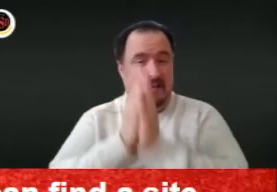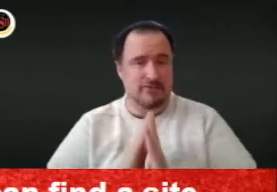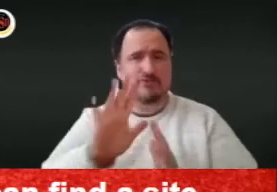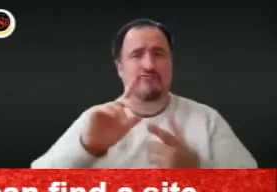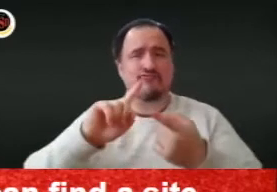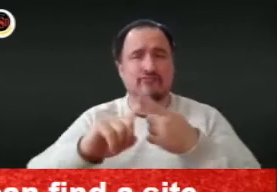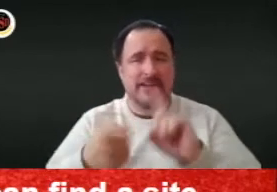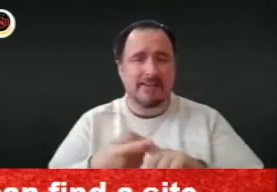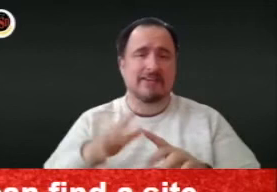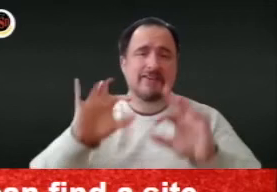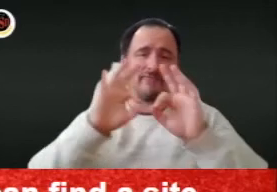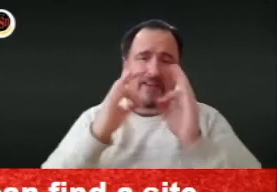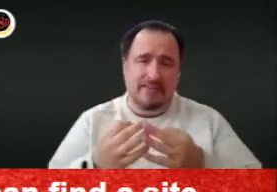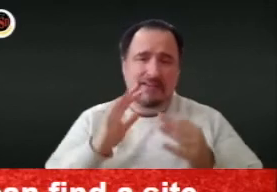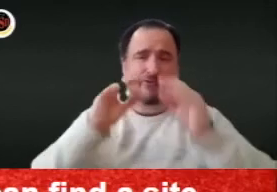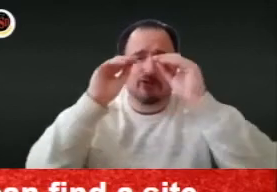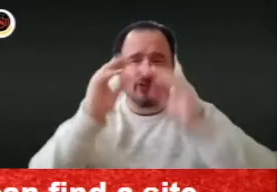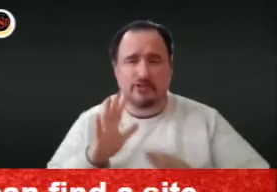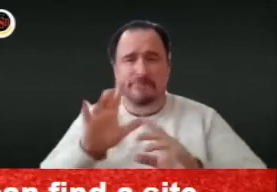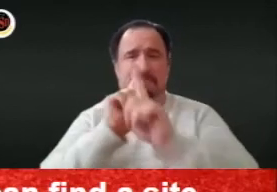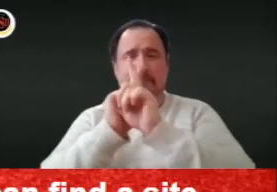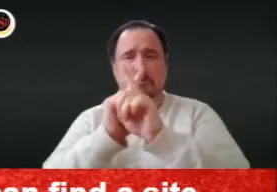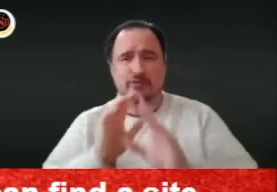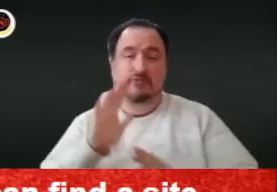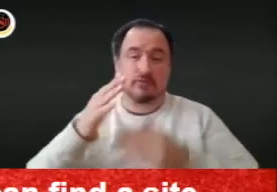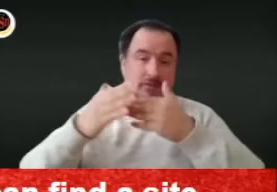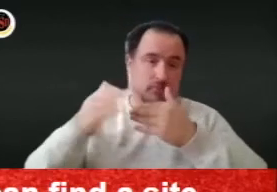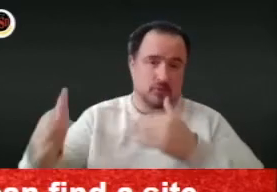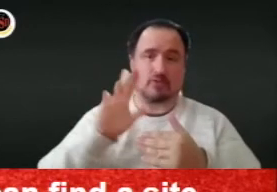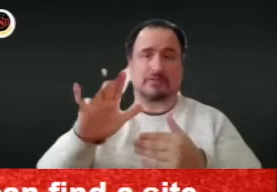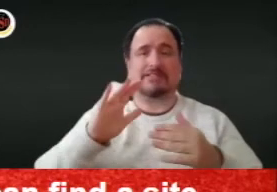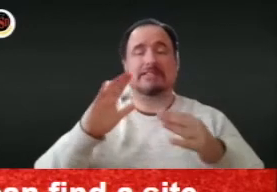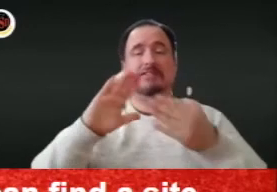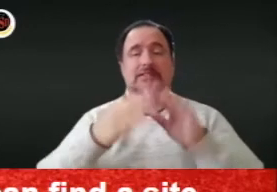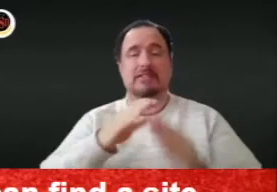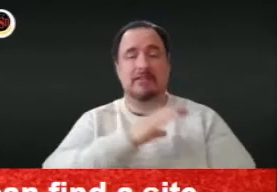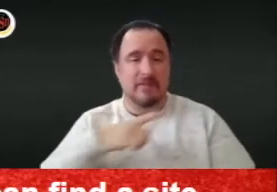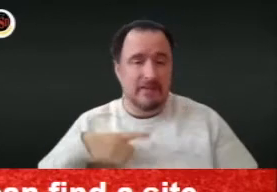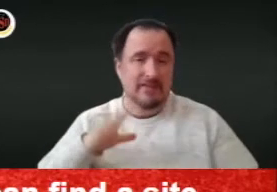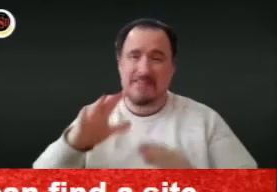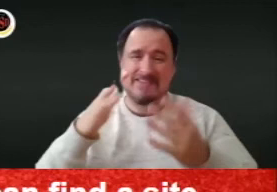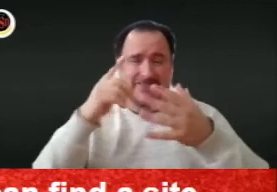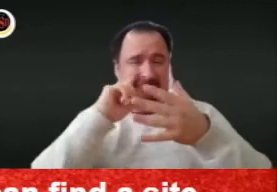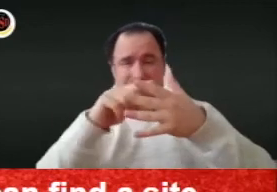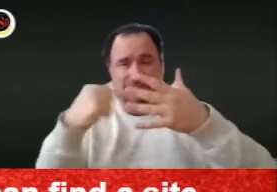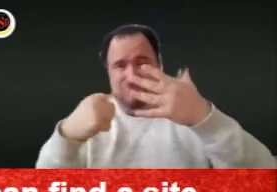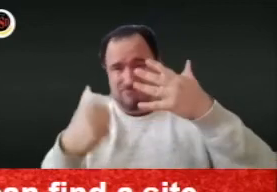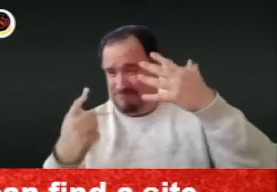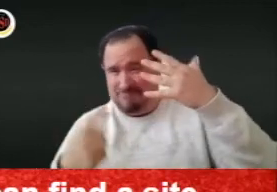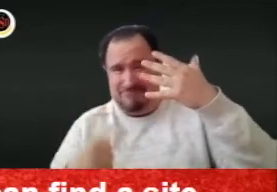Also, you can ask your friends, family, teachers, mentors, neighbors, city